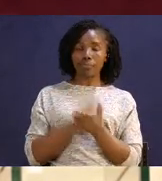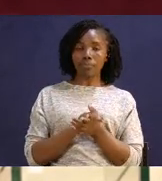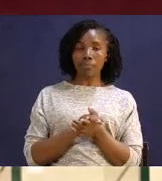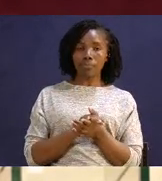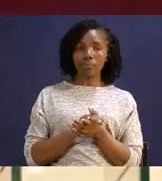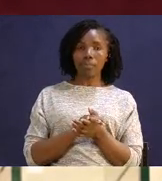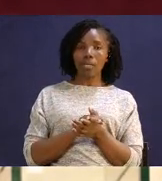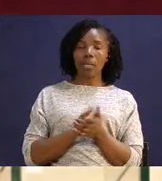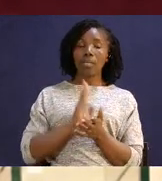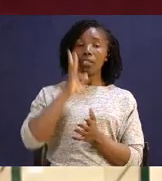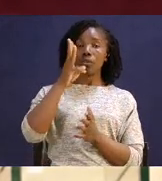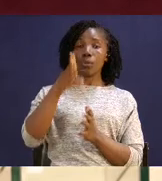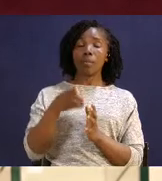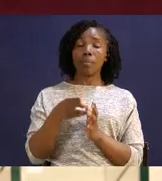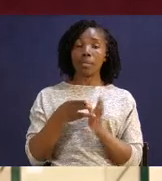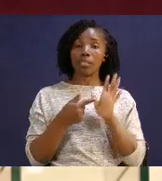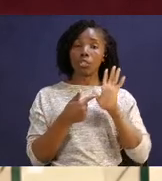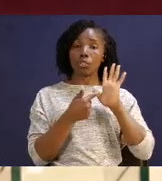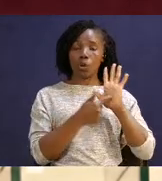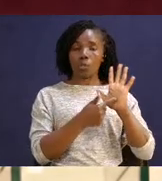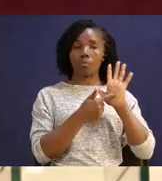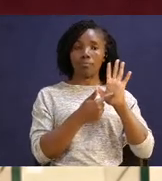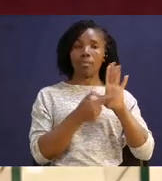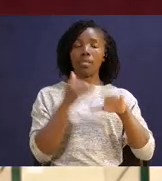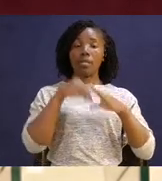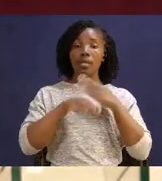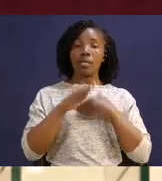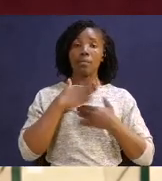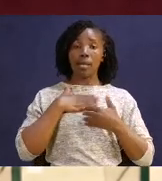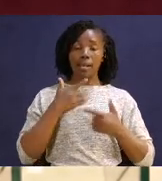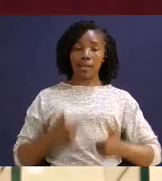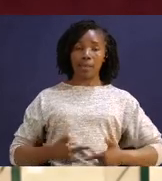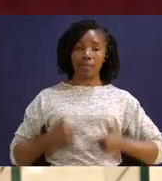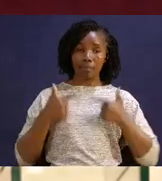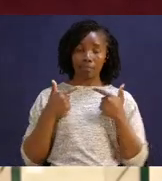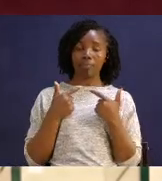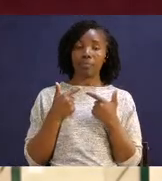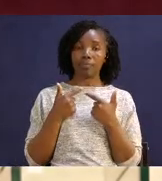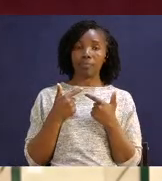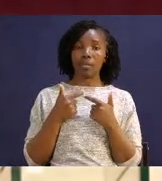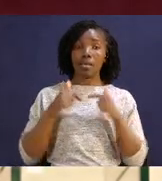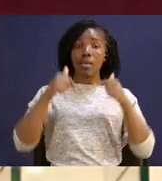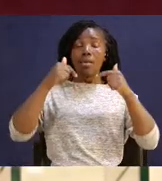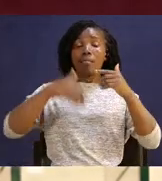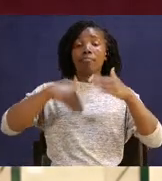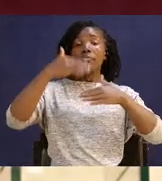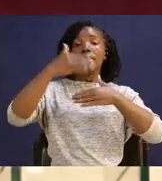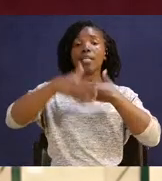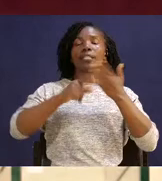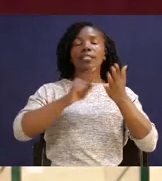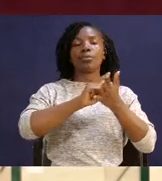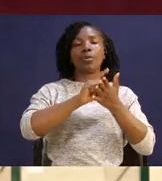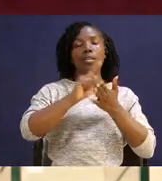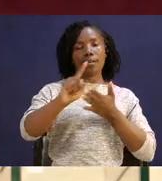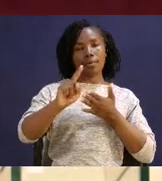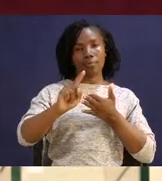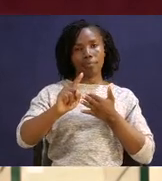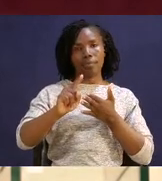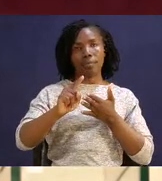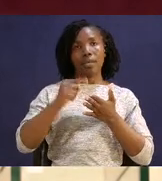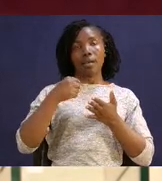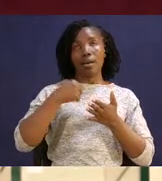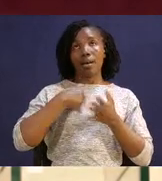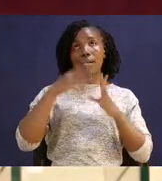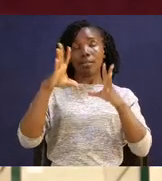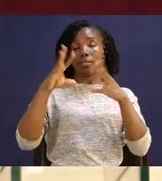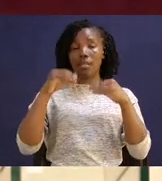and it will be manifested in my life this coming week. I receive